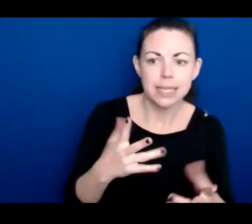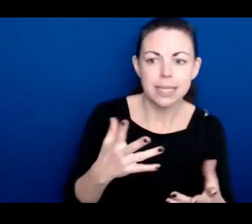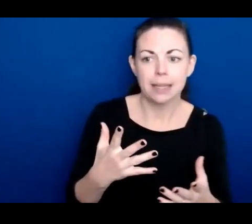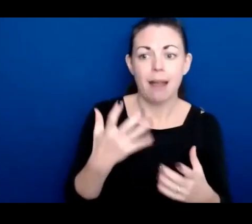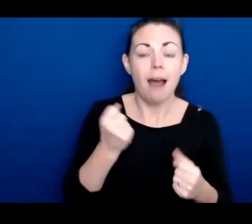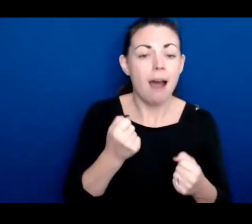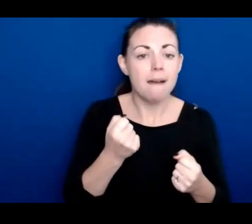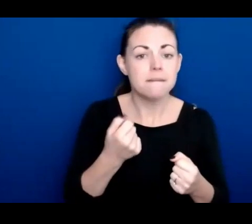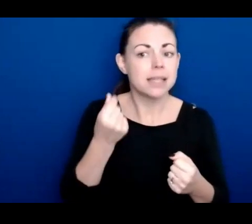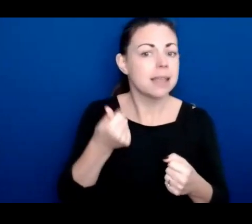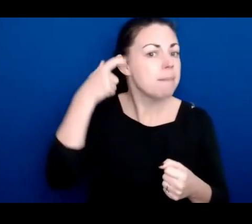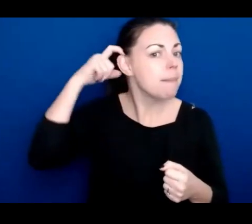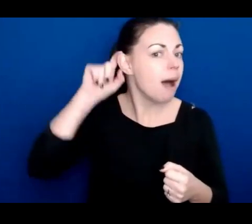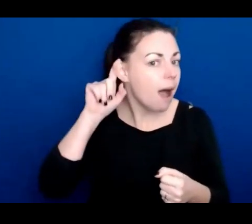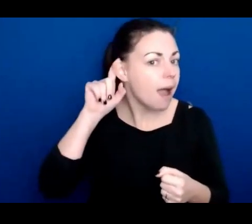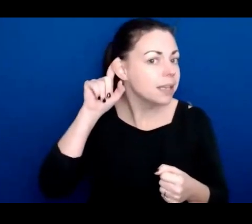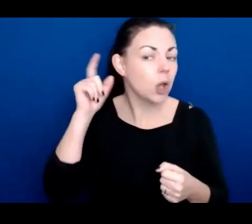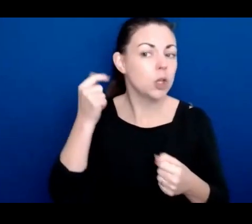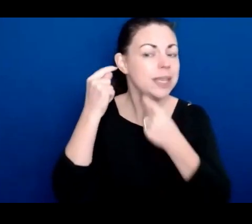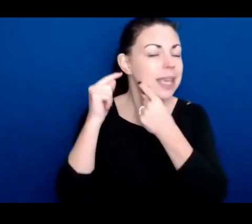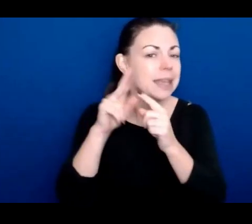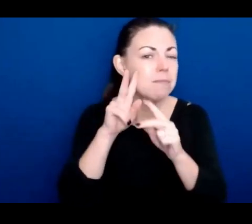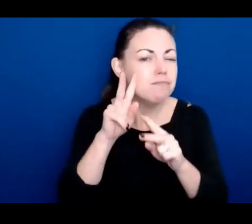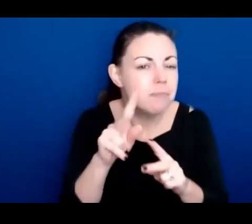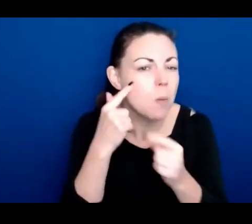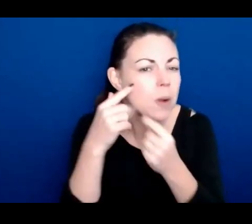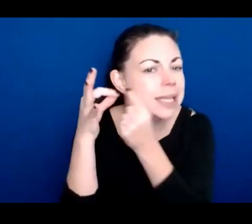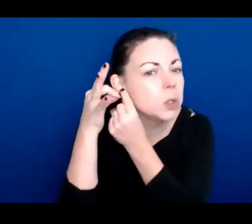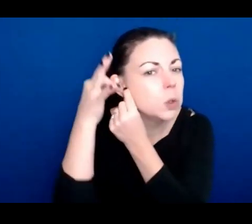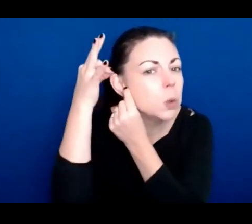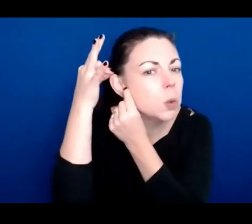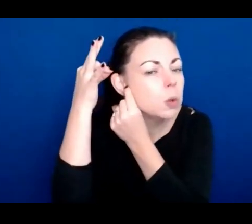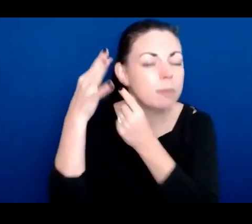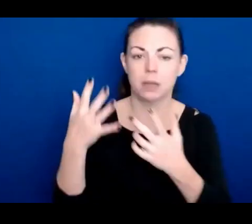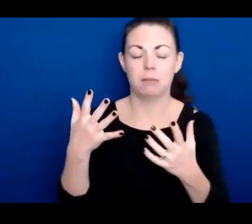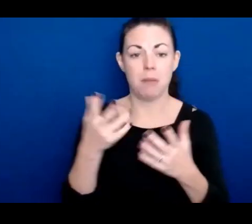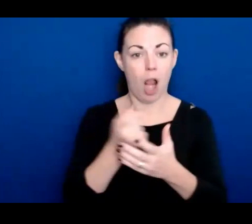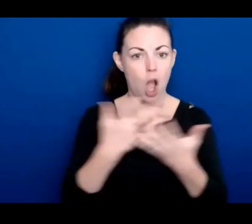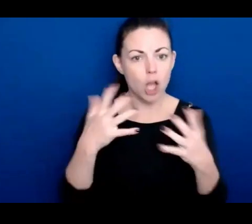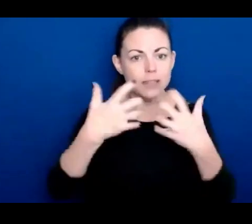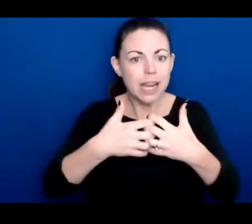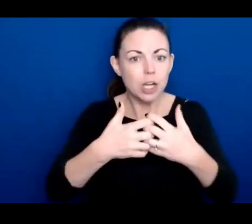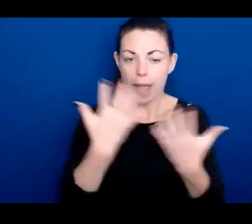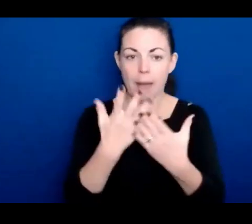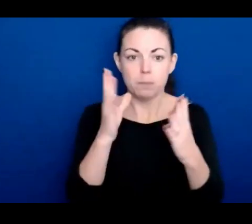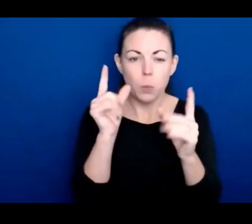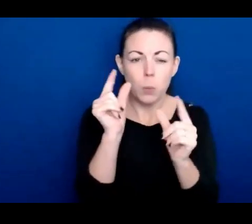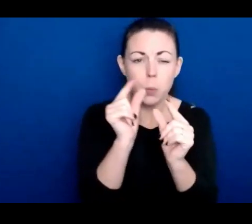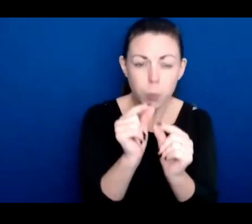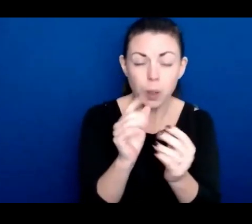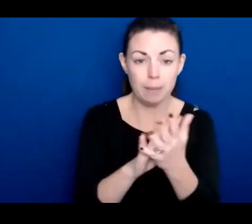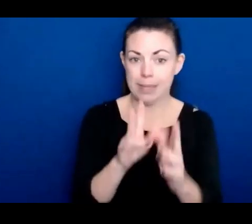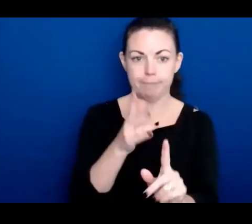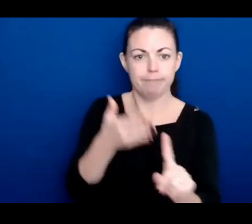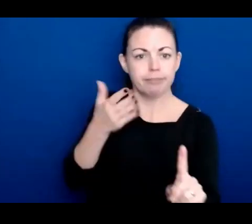ears, and you probably see the tubes if you were closer. So a lot of the technology is quite invisible, so you don't get to